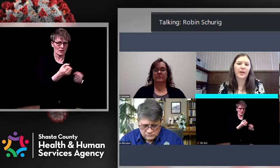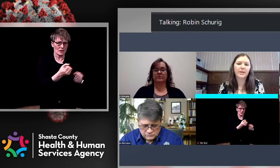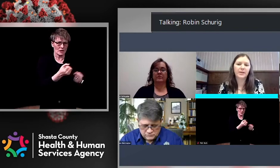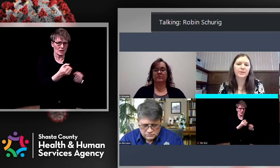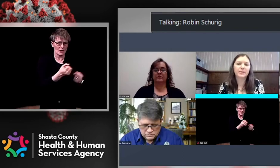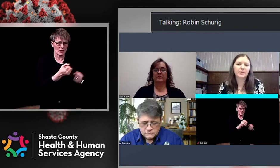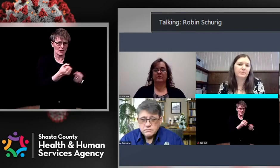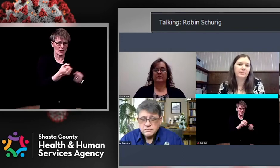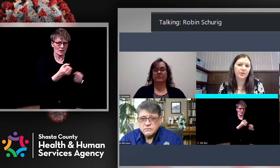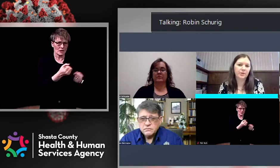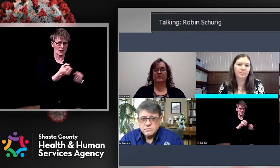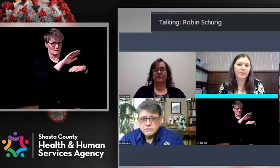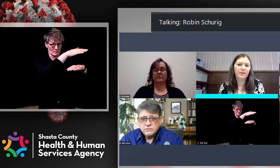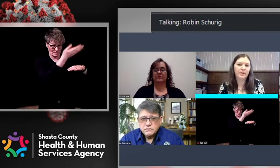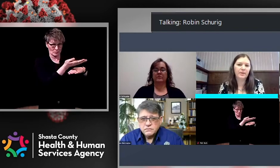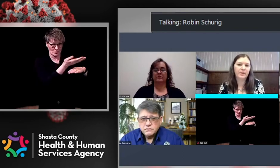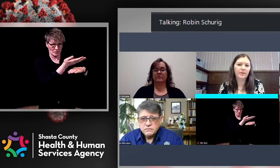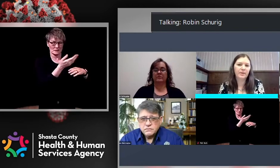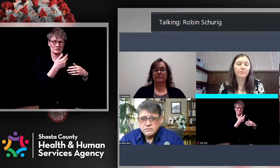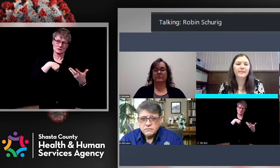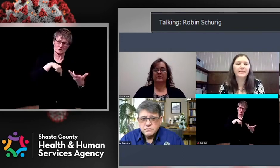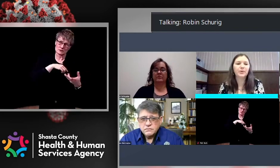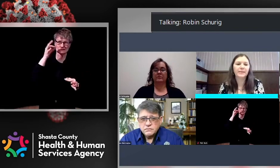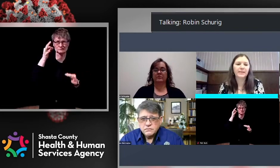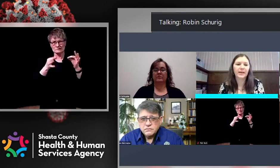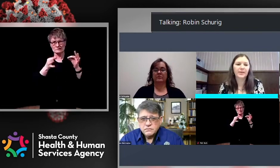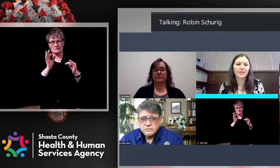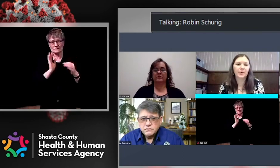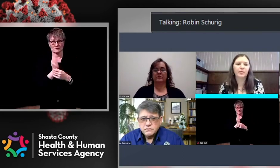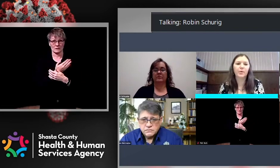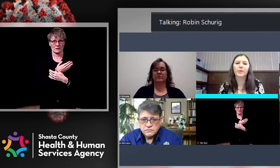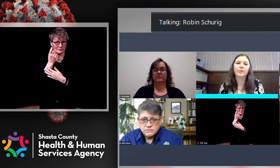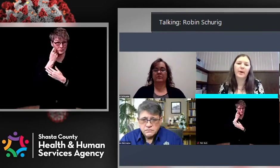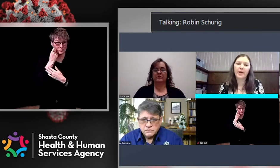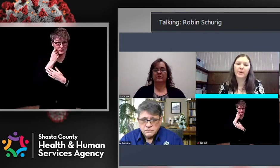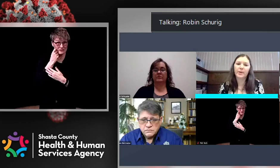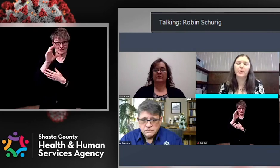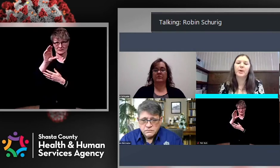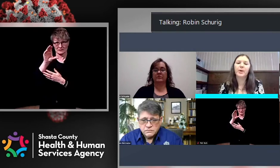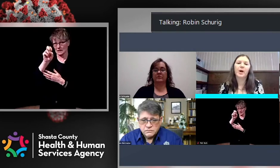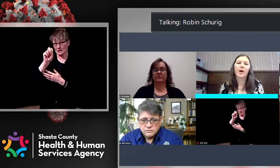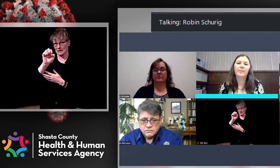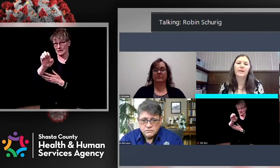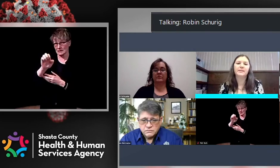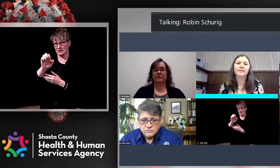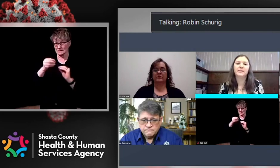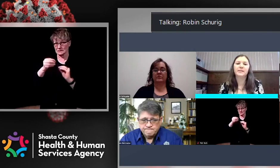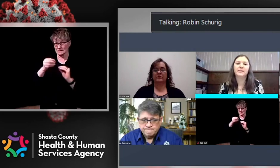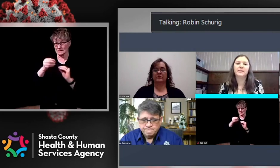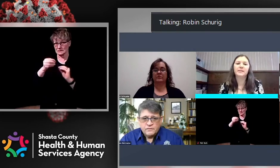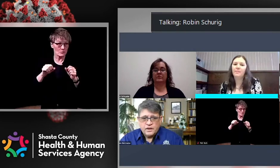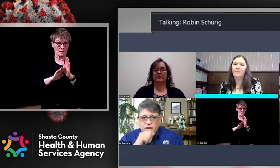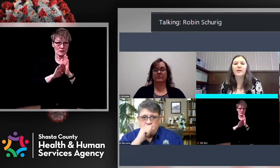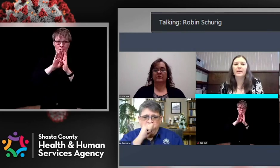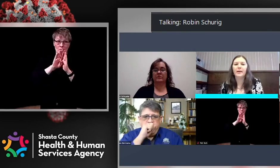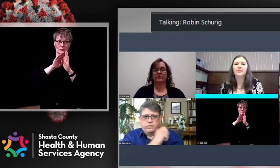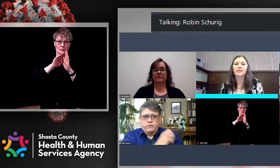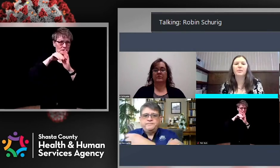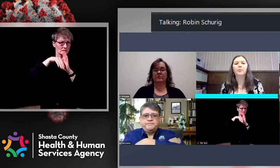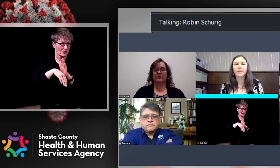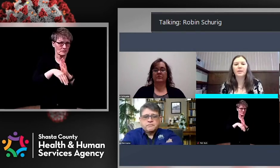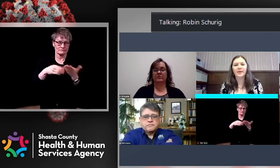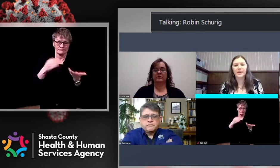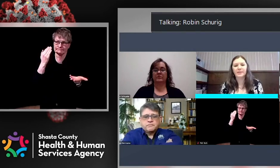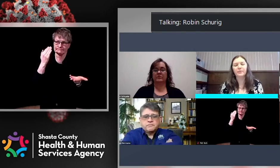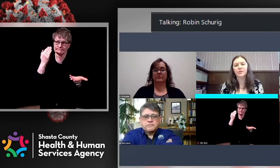judging by our low case numbers, it could mean a decrease in deaths going forward, but we don't know how many cases may be coming in the